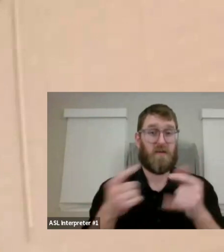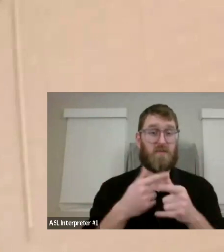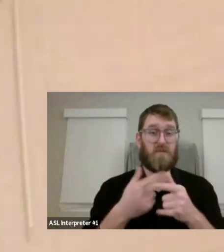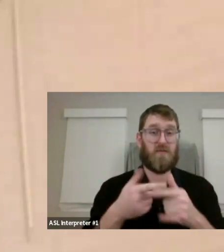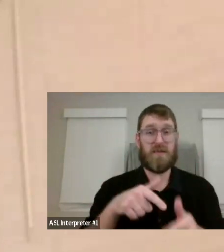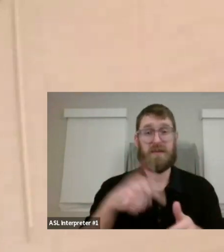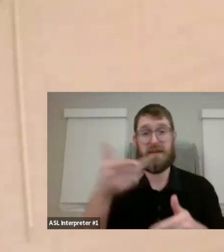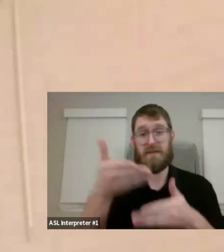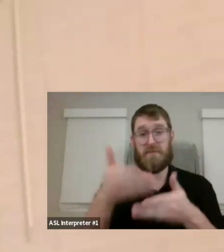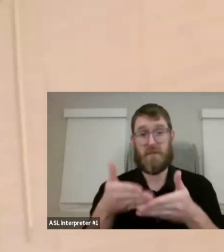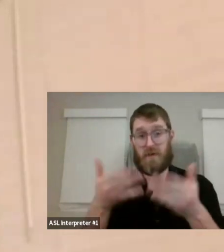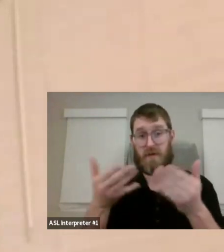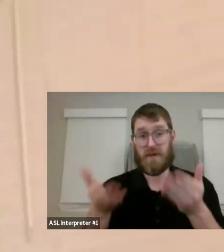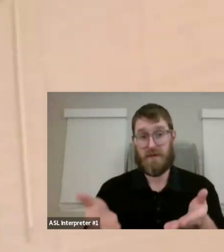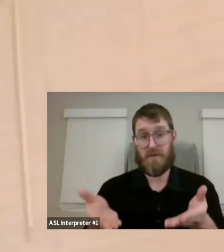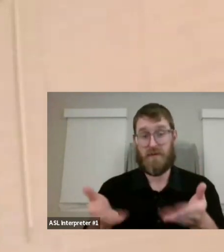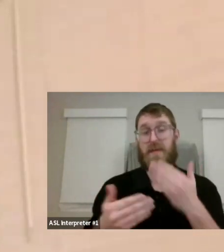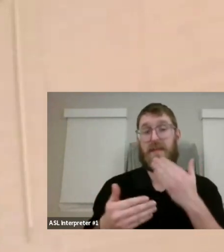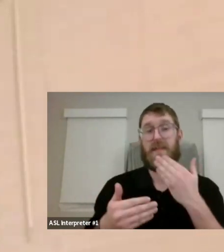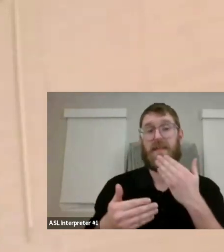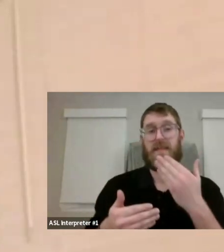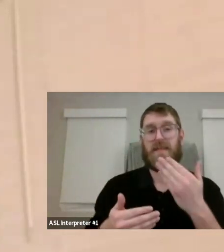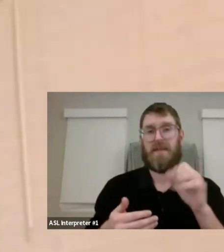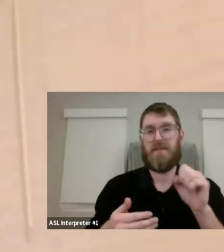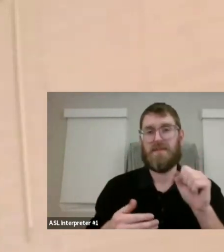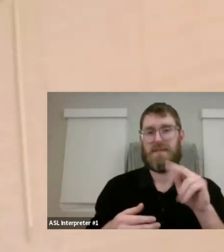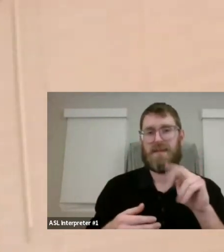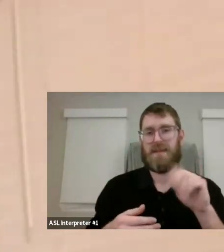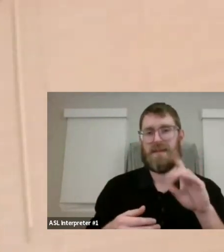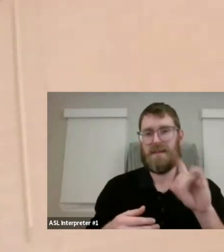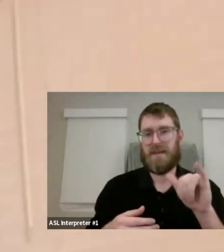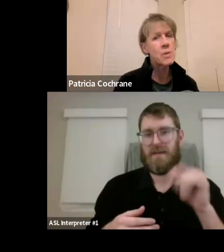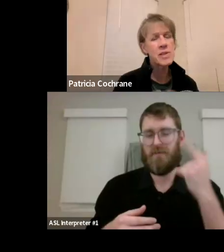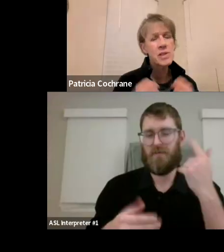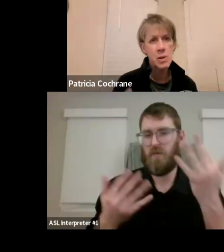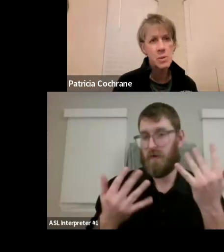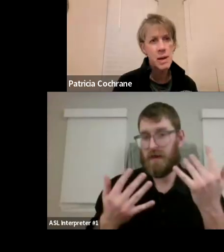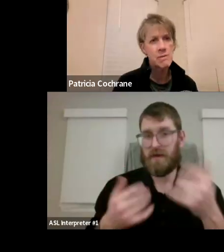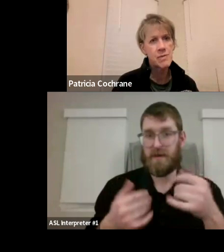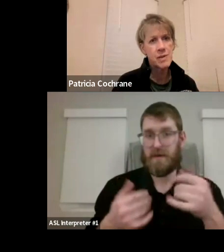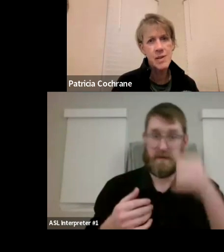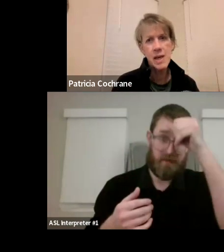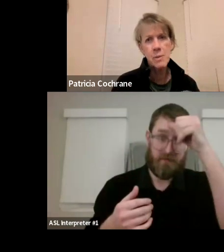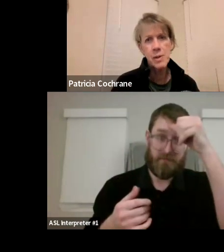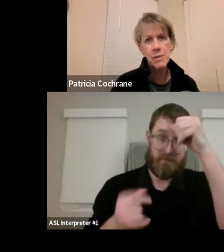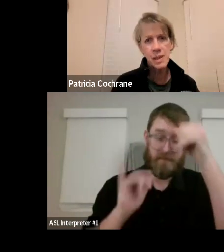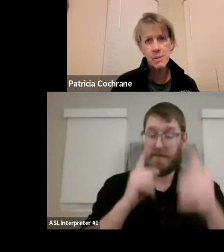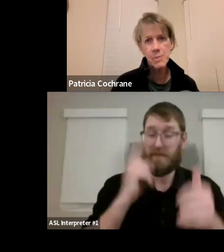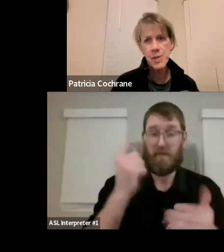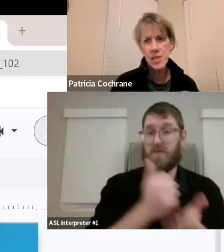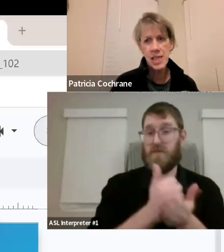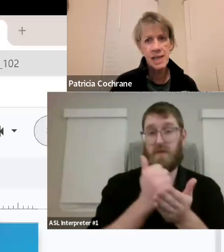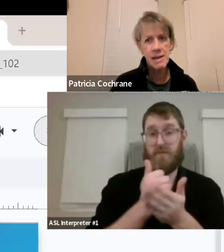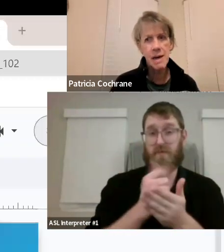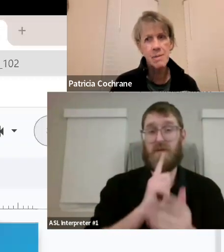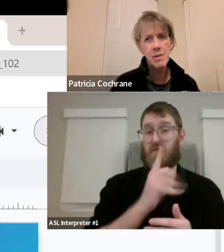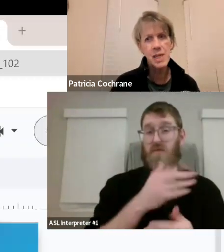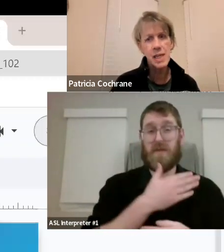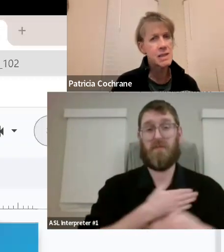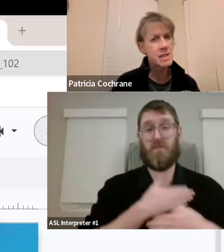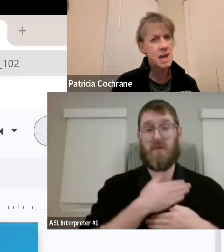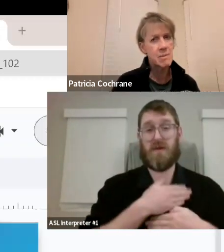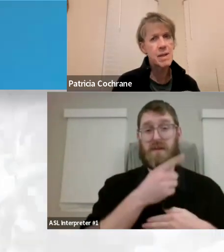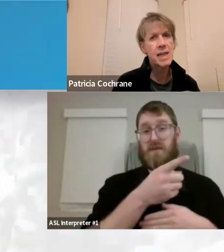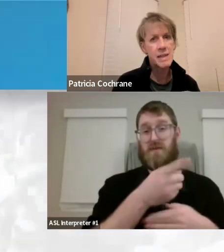next part here. Thank you, Sandy, for waiting. So thank you very much, Dan. That's always so helpful. We really appreciate